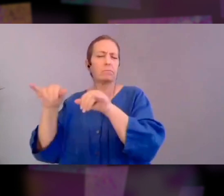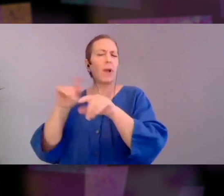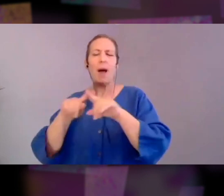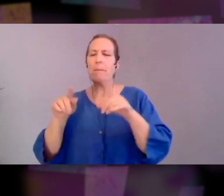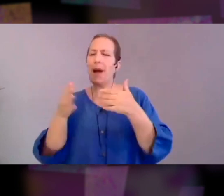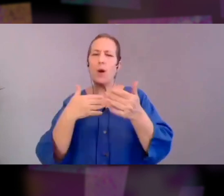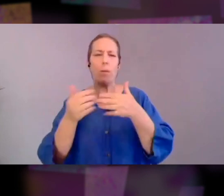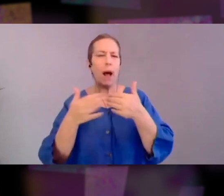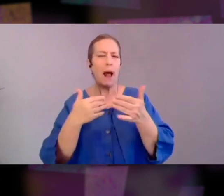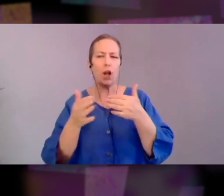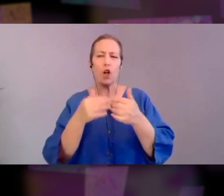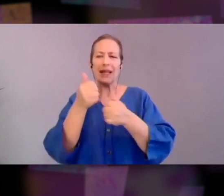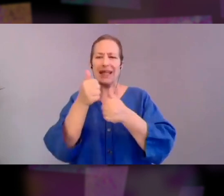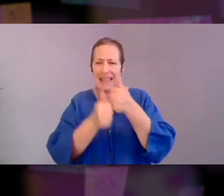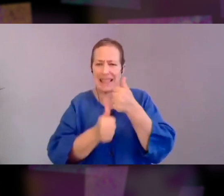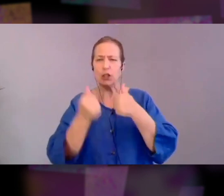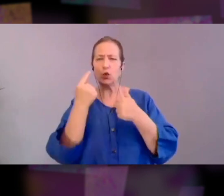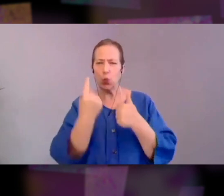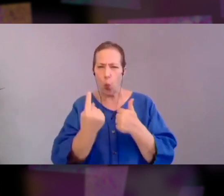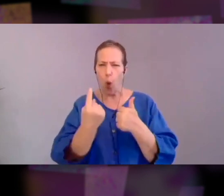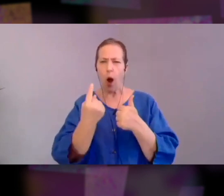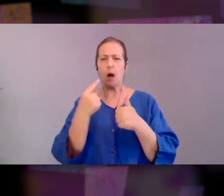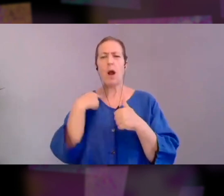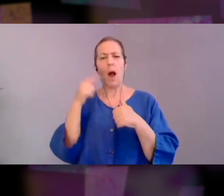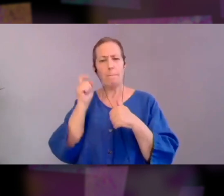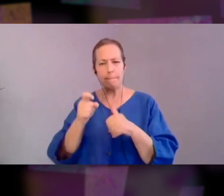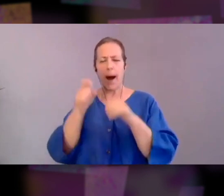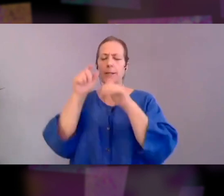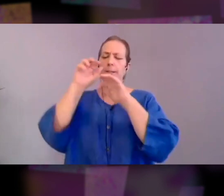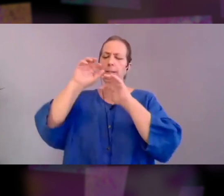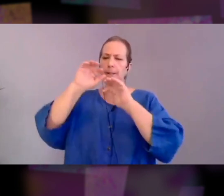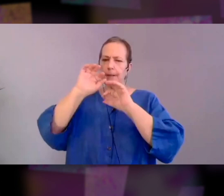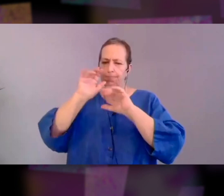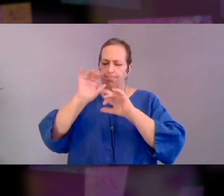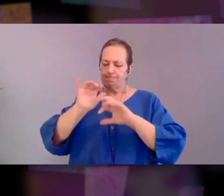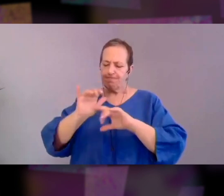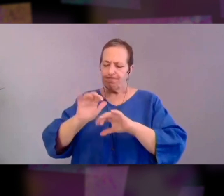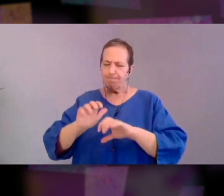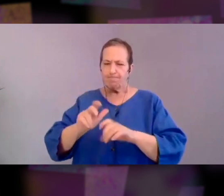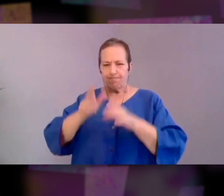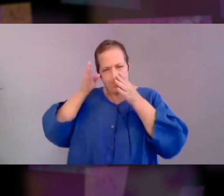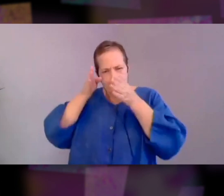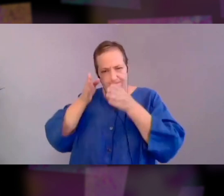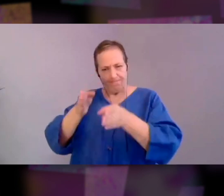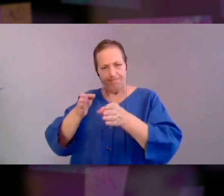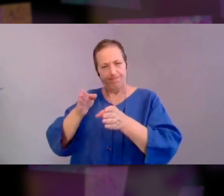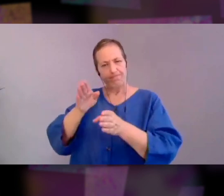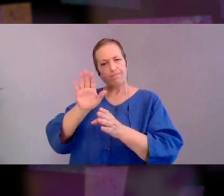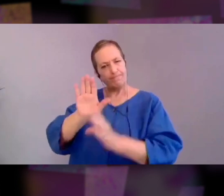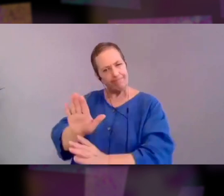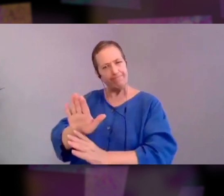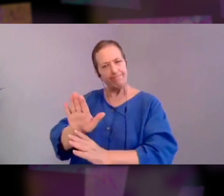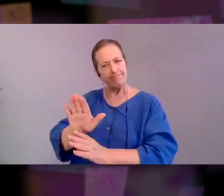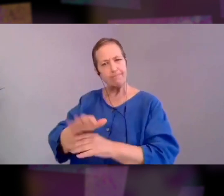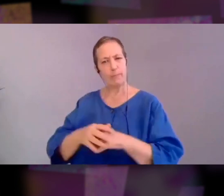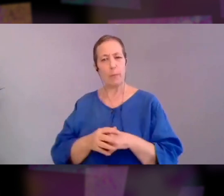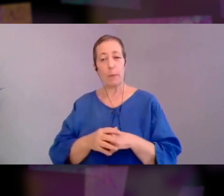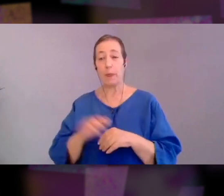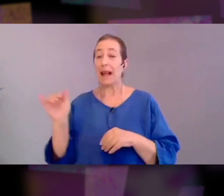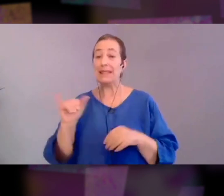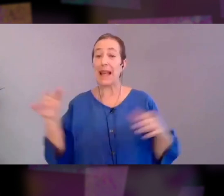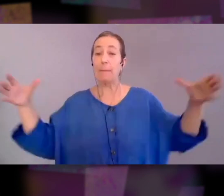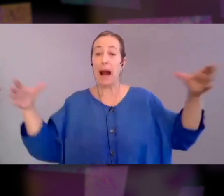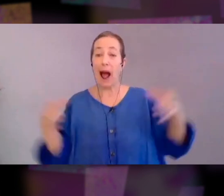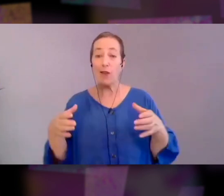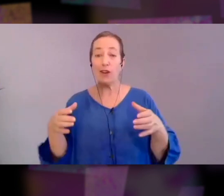this is something I hope I can offer today, a reminder that the work of gathering is new and different